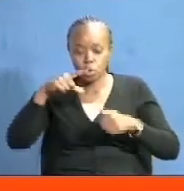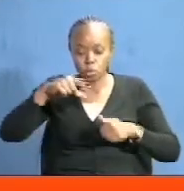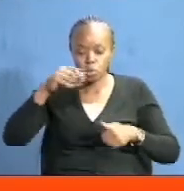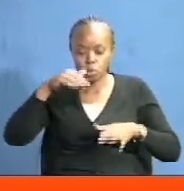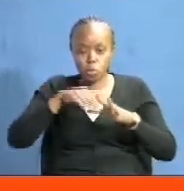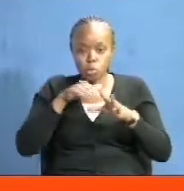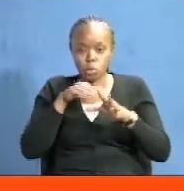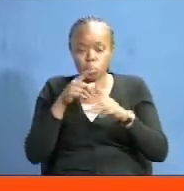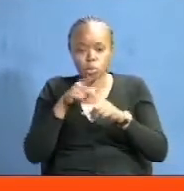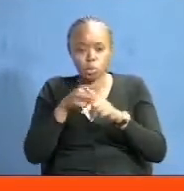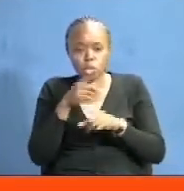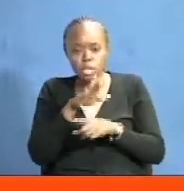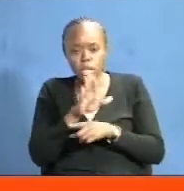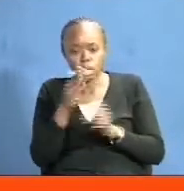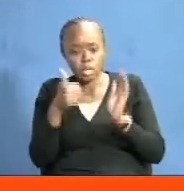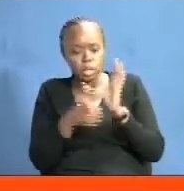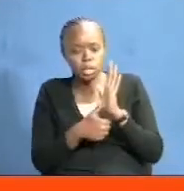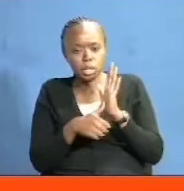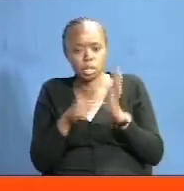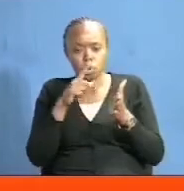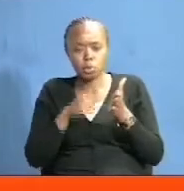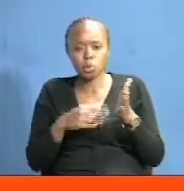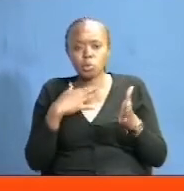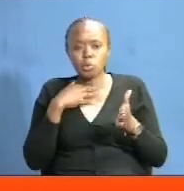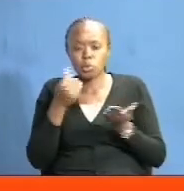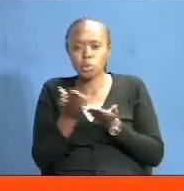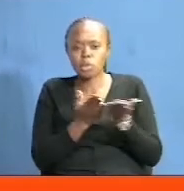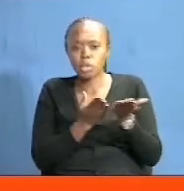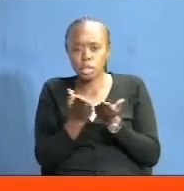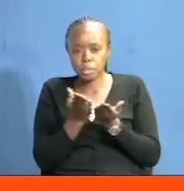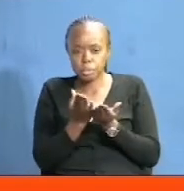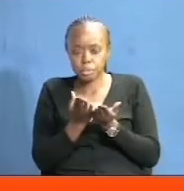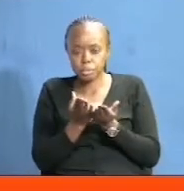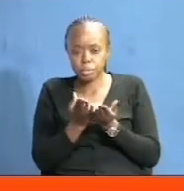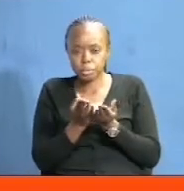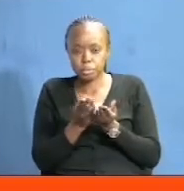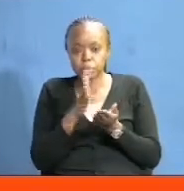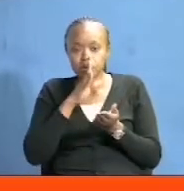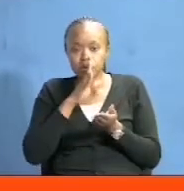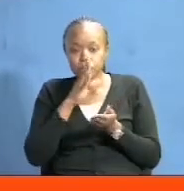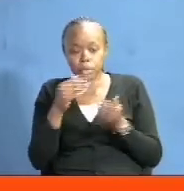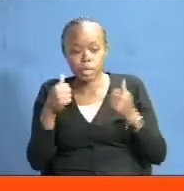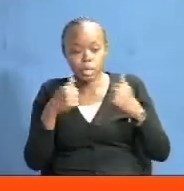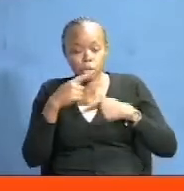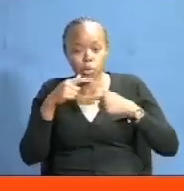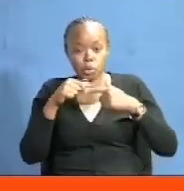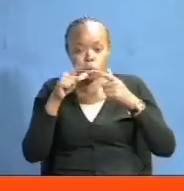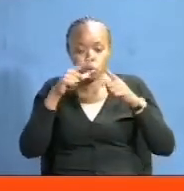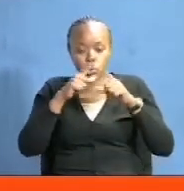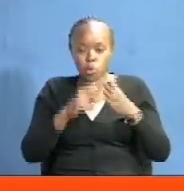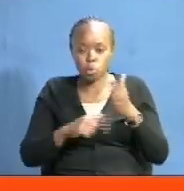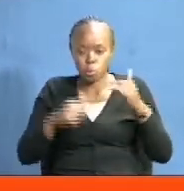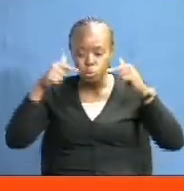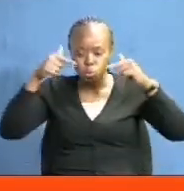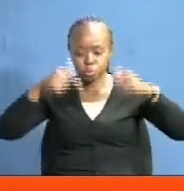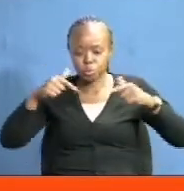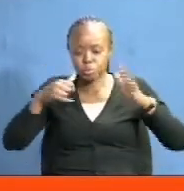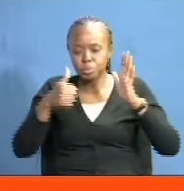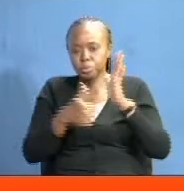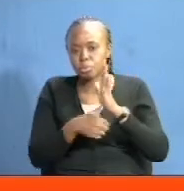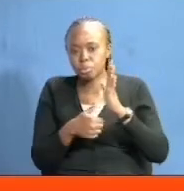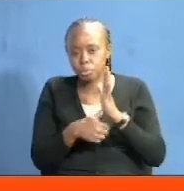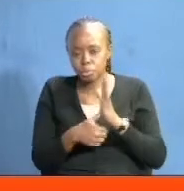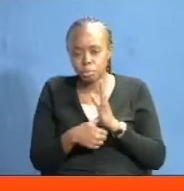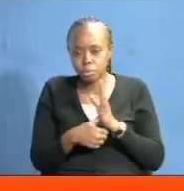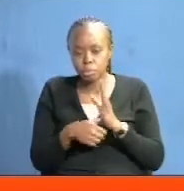what are their issues, what they want served, what they want to be addressed, what are the immediate issues, concerns.